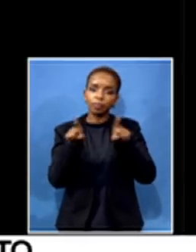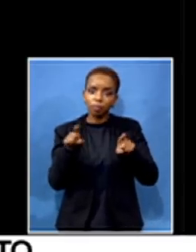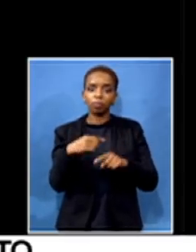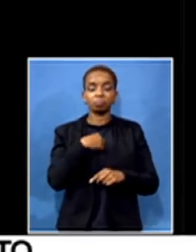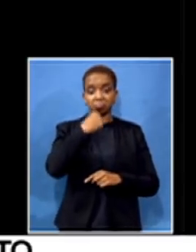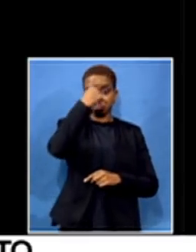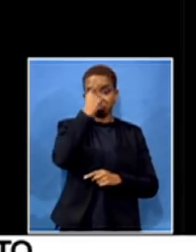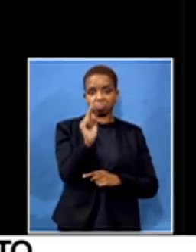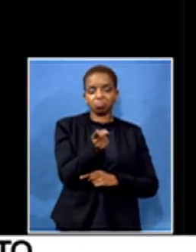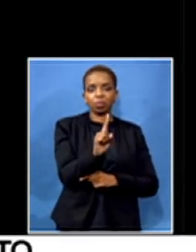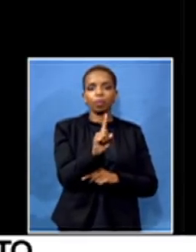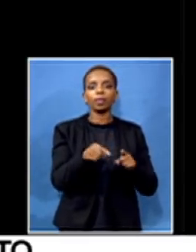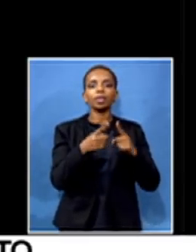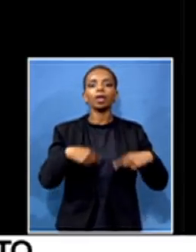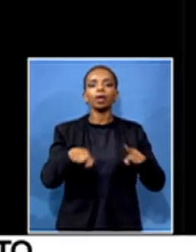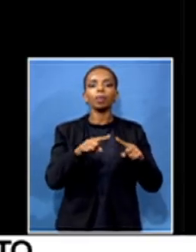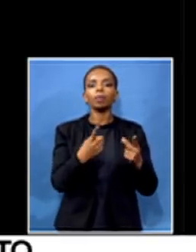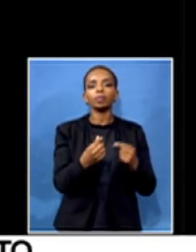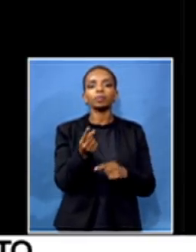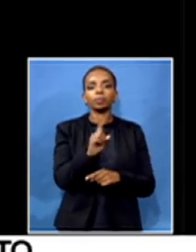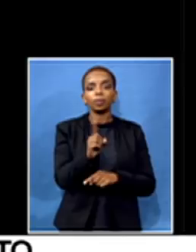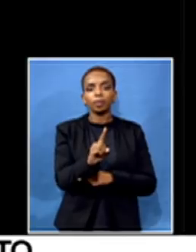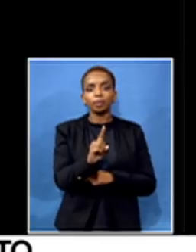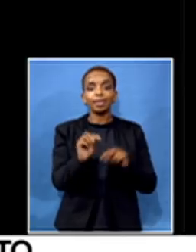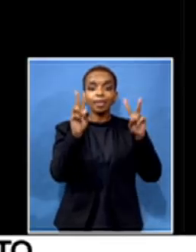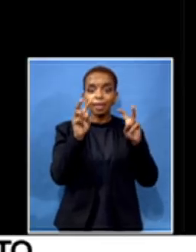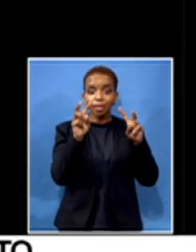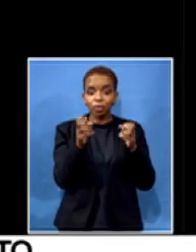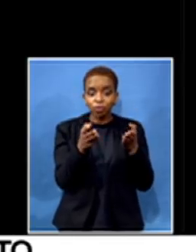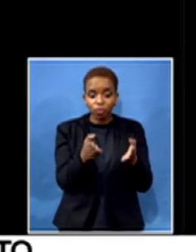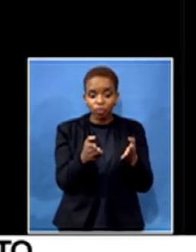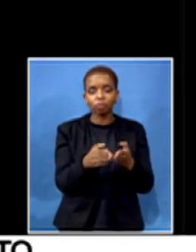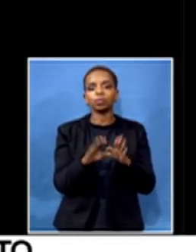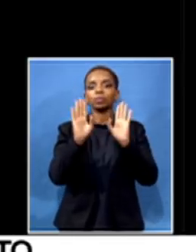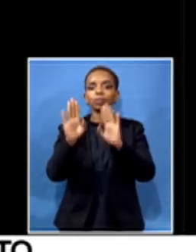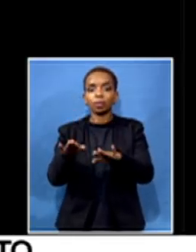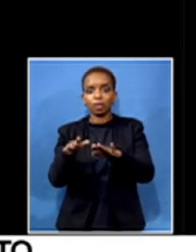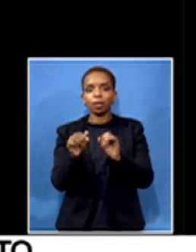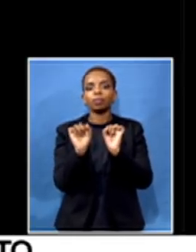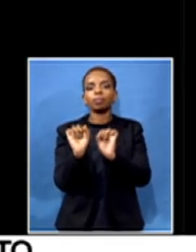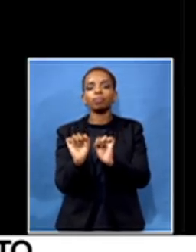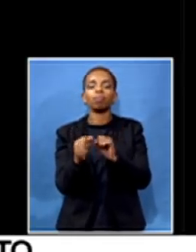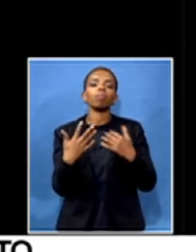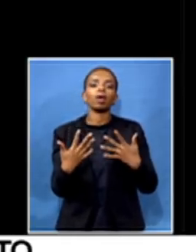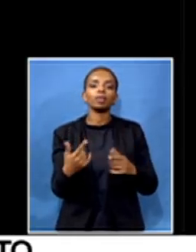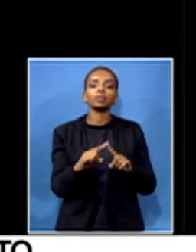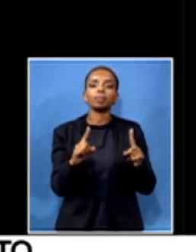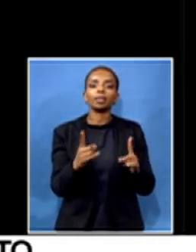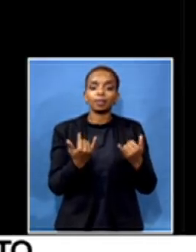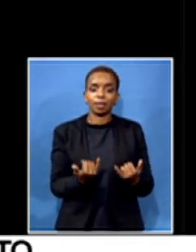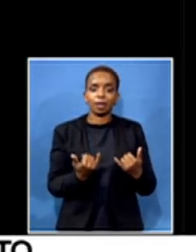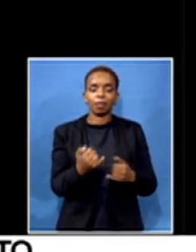must leave the issue in their hands. At the moment, we won't even interfere. If the laboratory felt the specimen